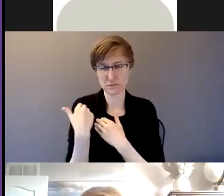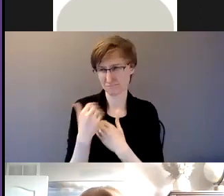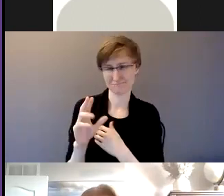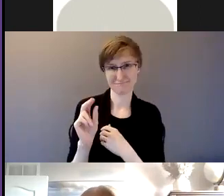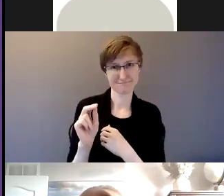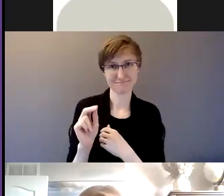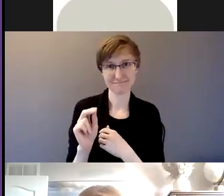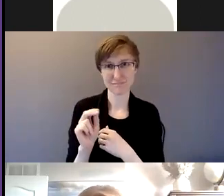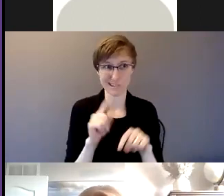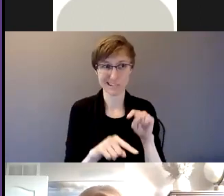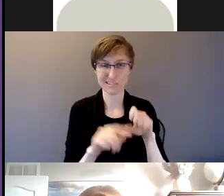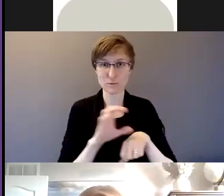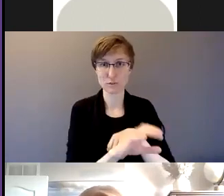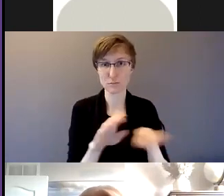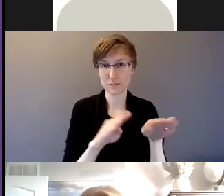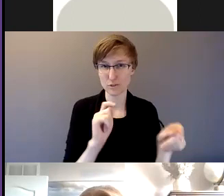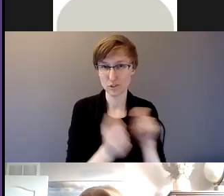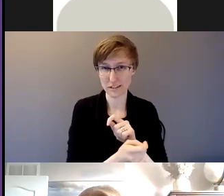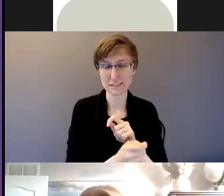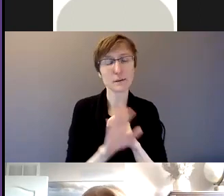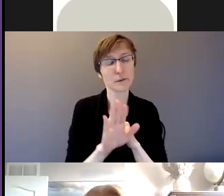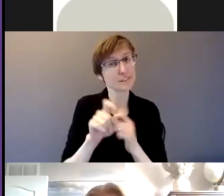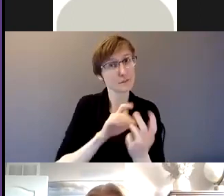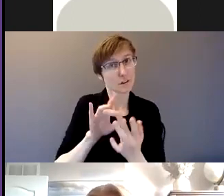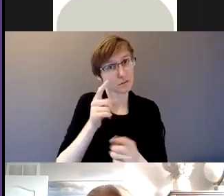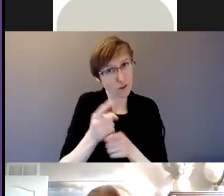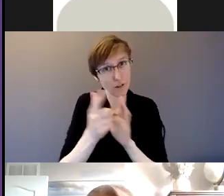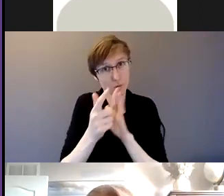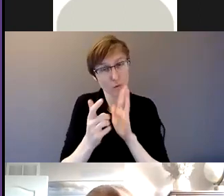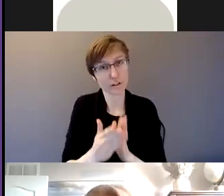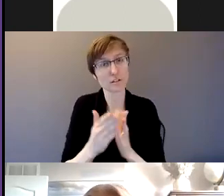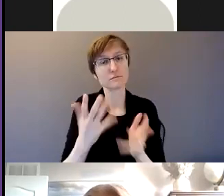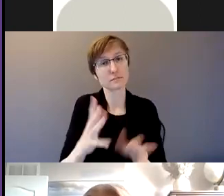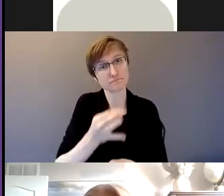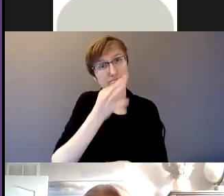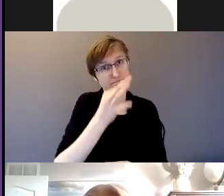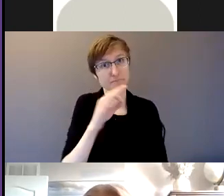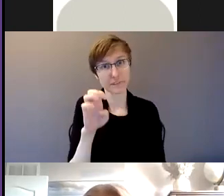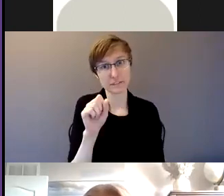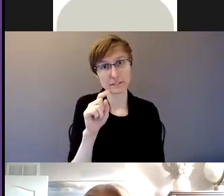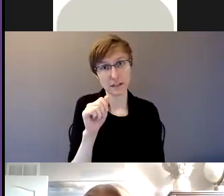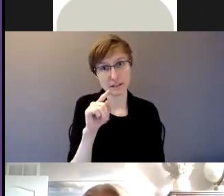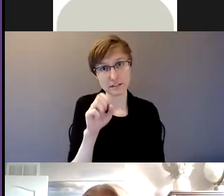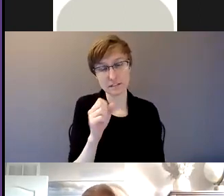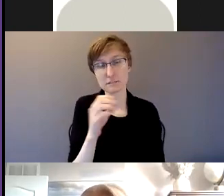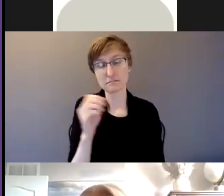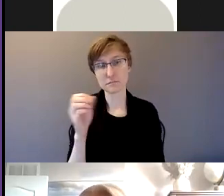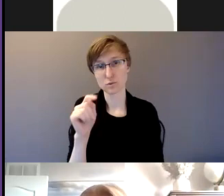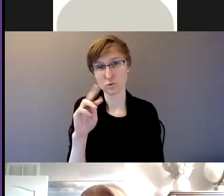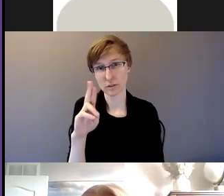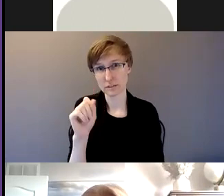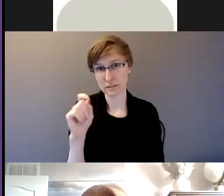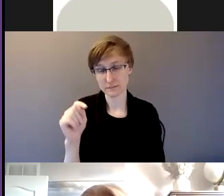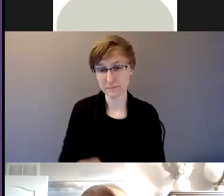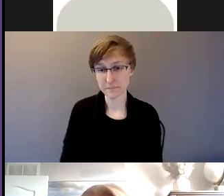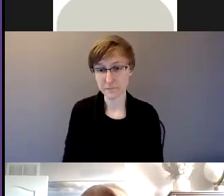estates and trusts expertise. Thank you. Quite a few questions came up about asking about what's the best approach